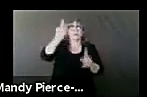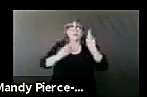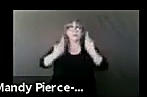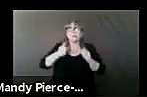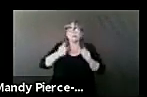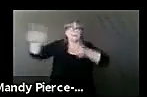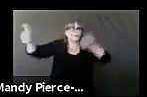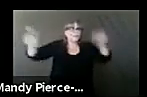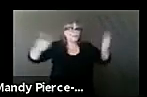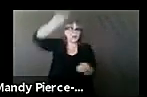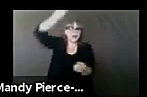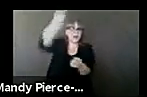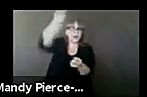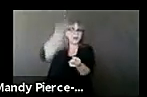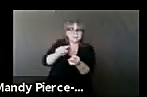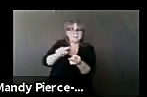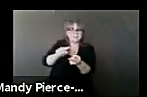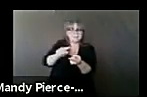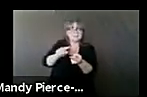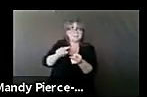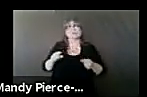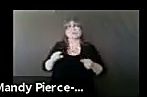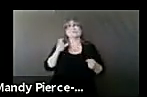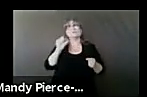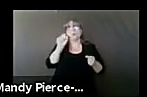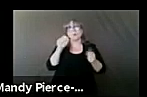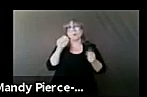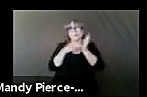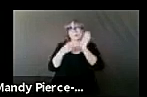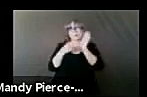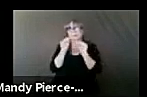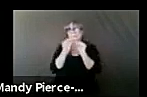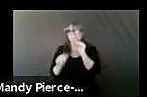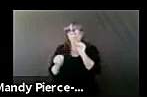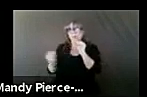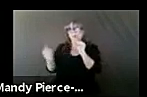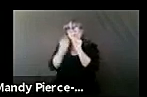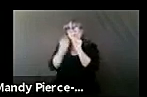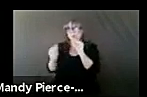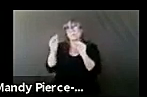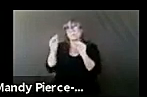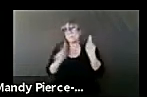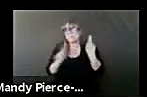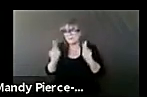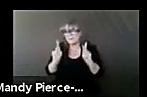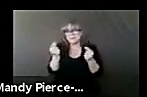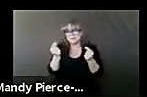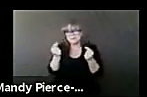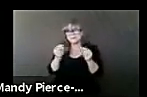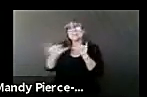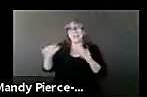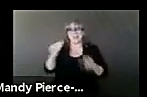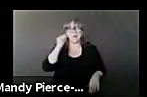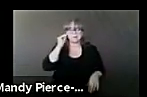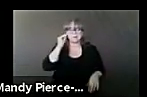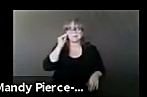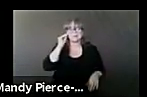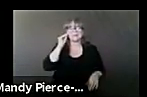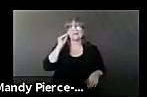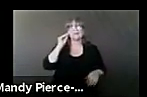people staying at home. Public health data show us that disease is spreading more slowly in Colorado than it was a month